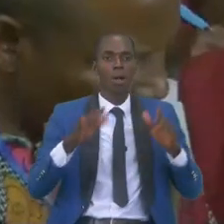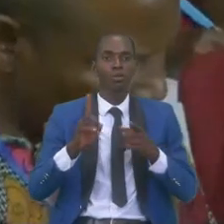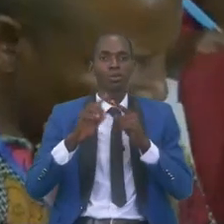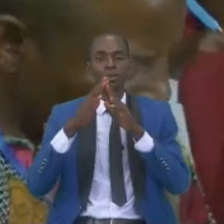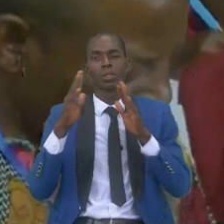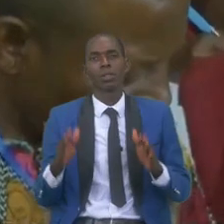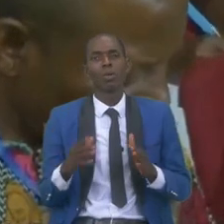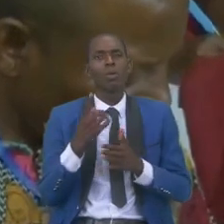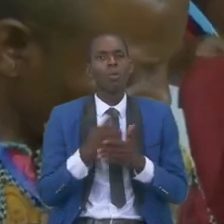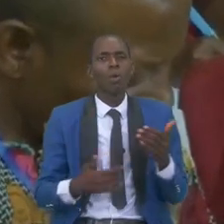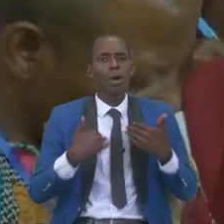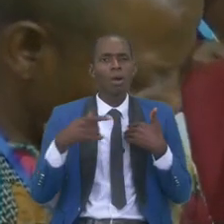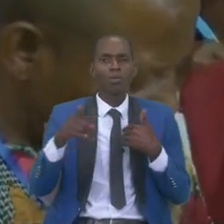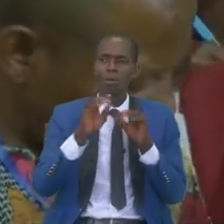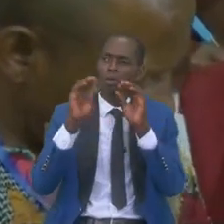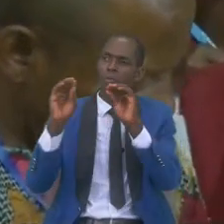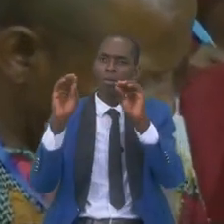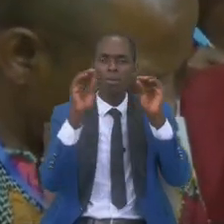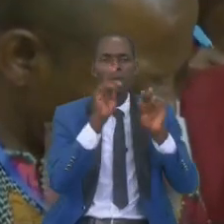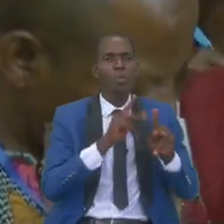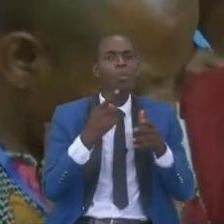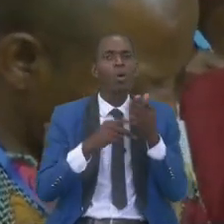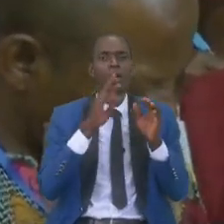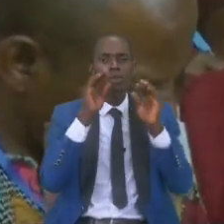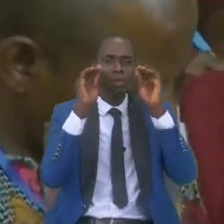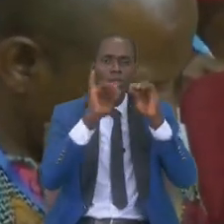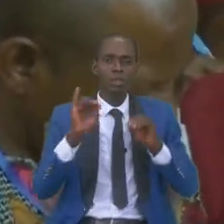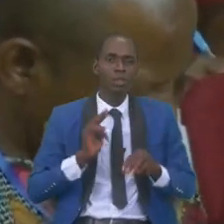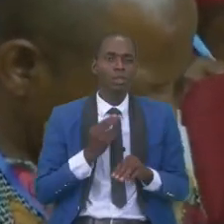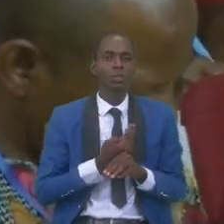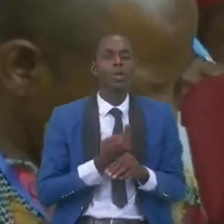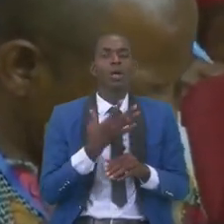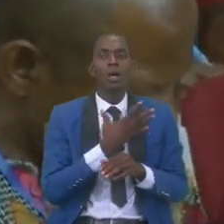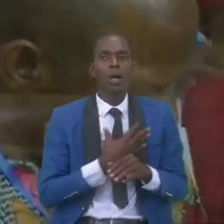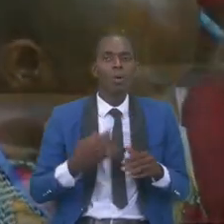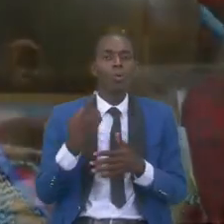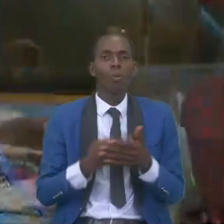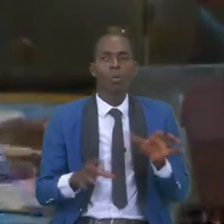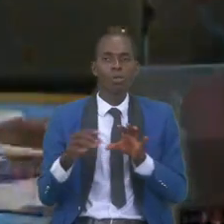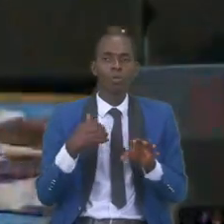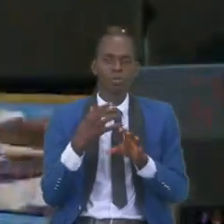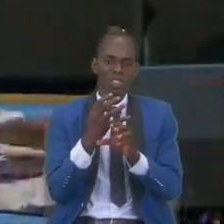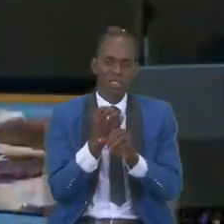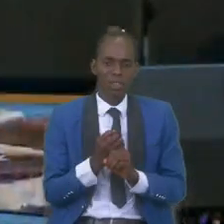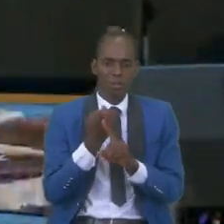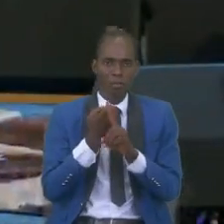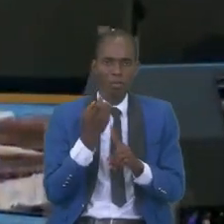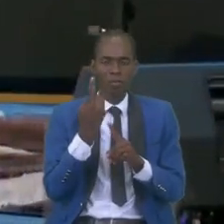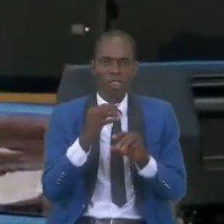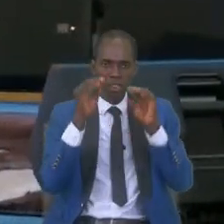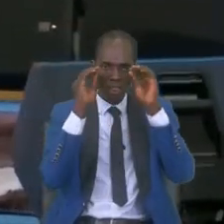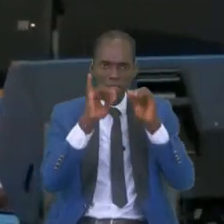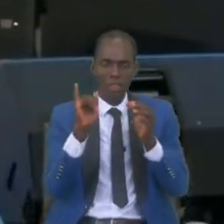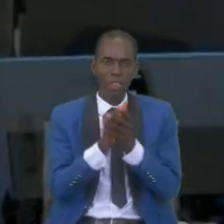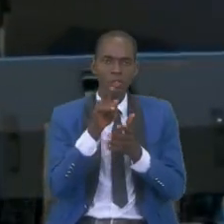have you taught them? And what are you teaching us? And what should we receive of the teaching that you have